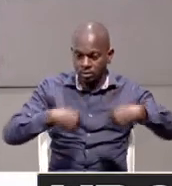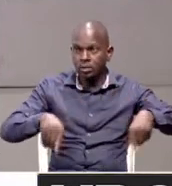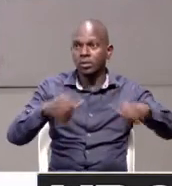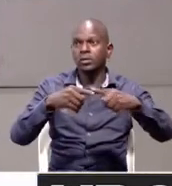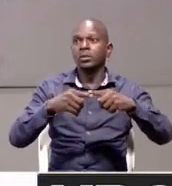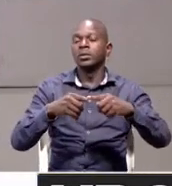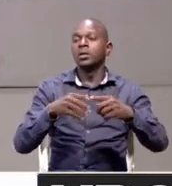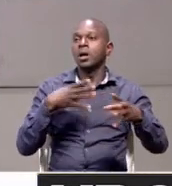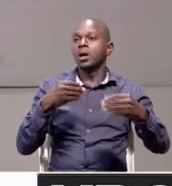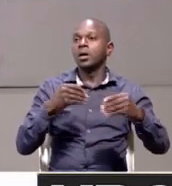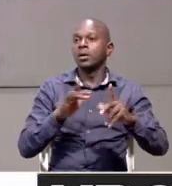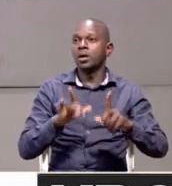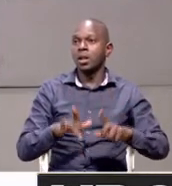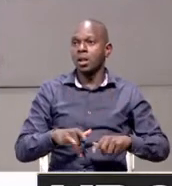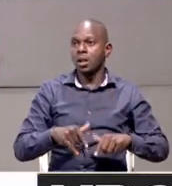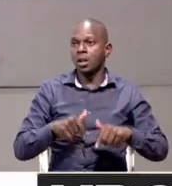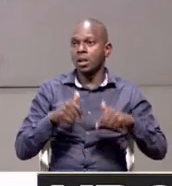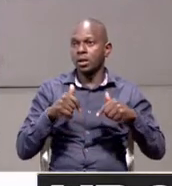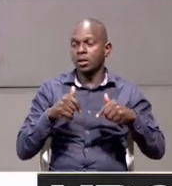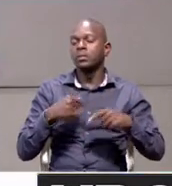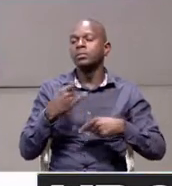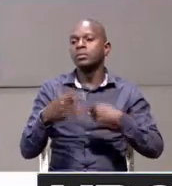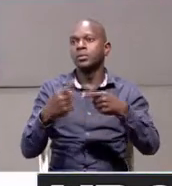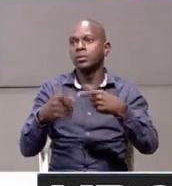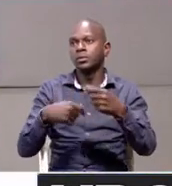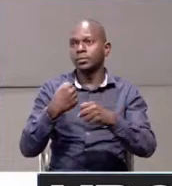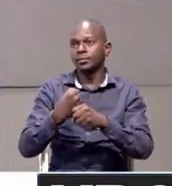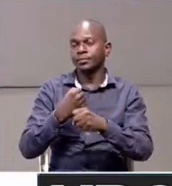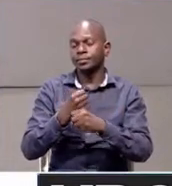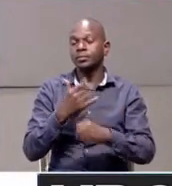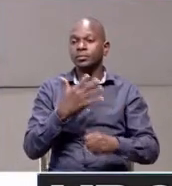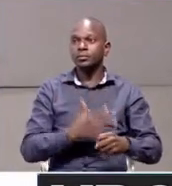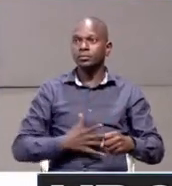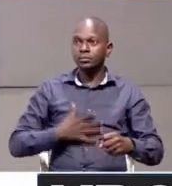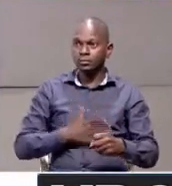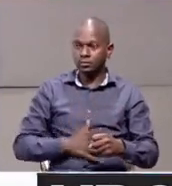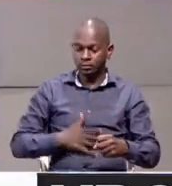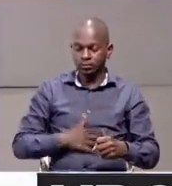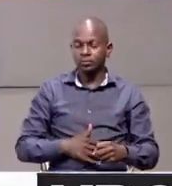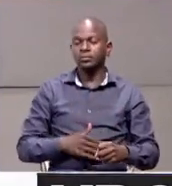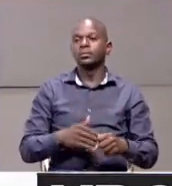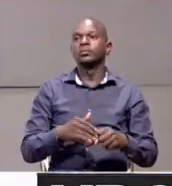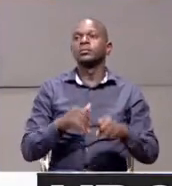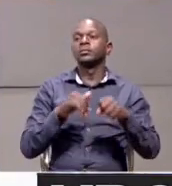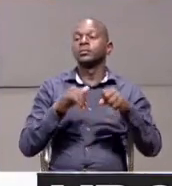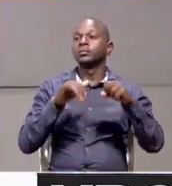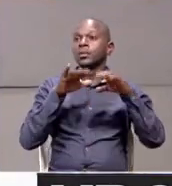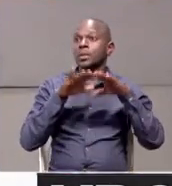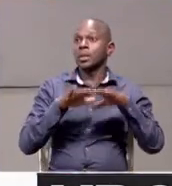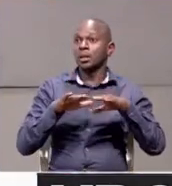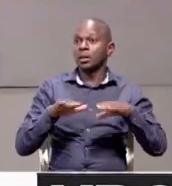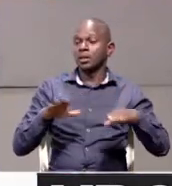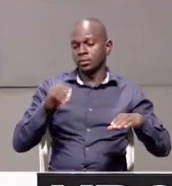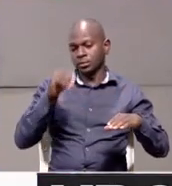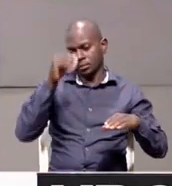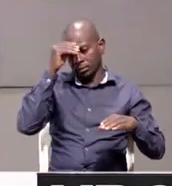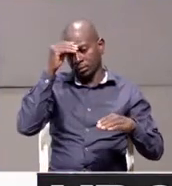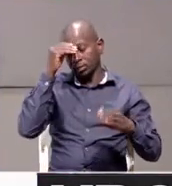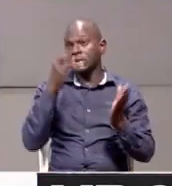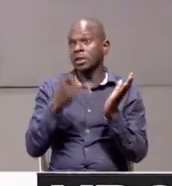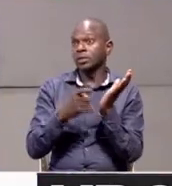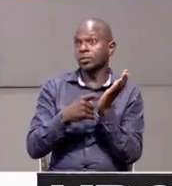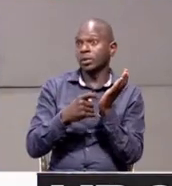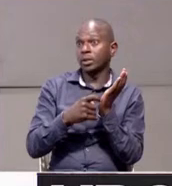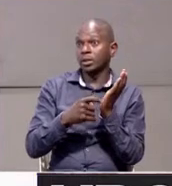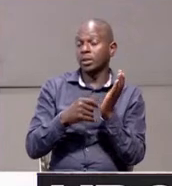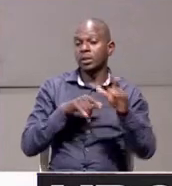simplify our lives in our daily runnings. During the Science and Humanities Fair, teaching and learning Swahili language was